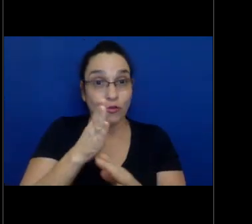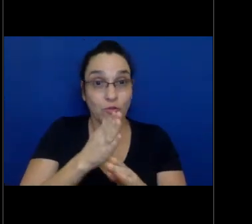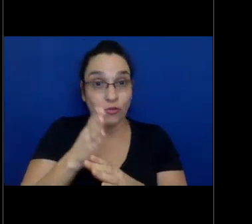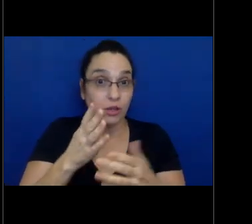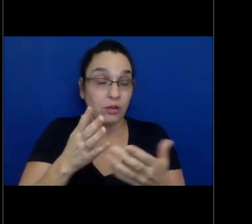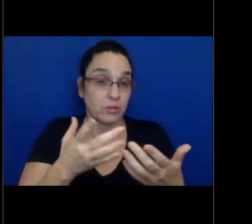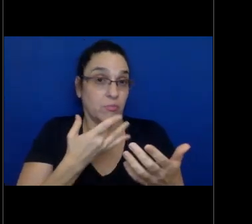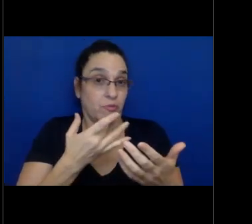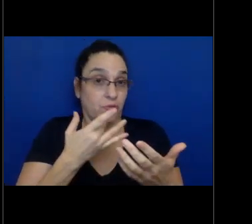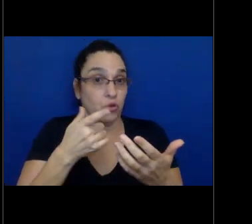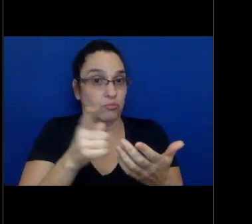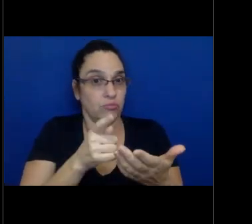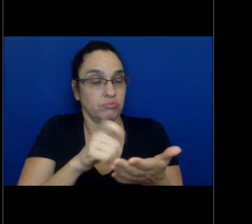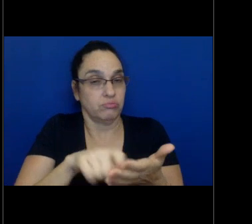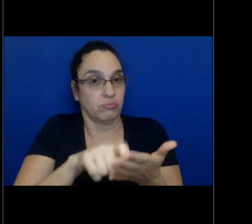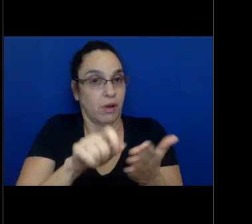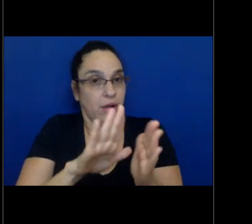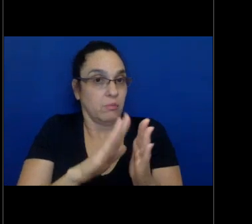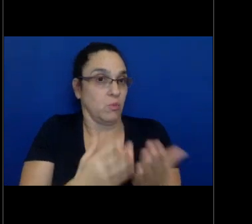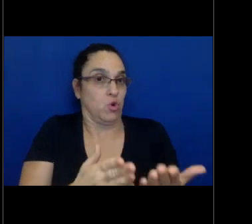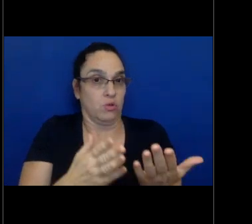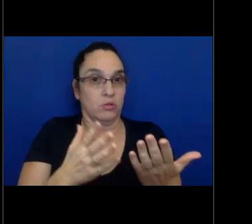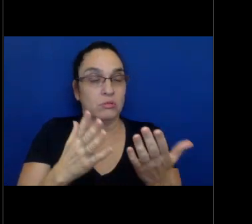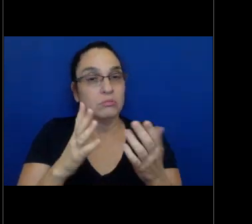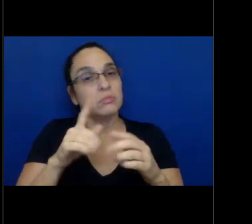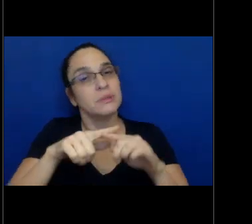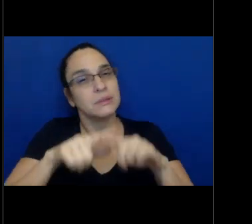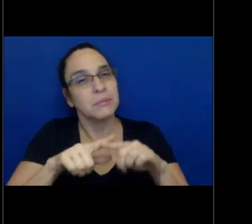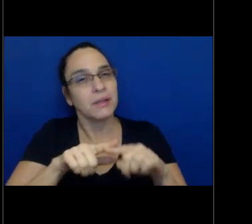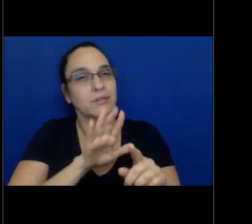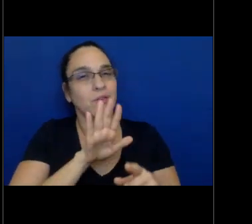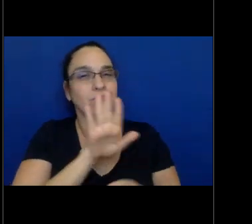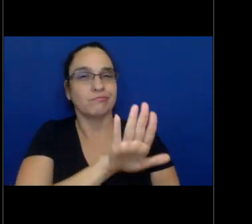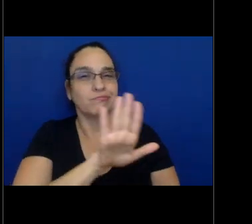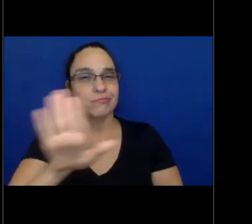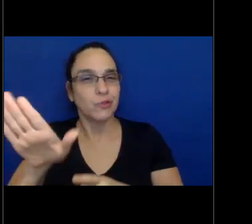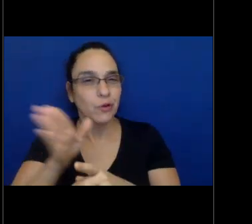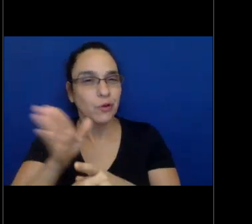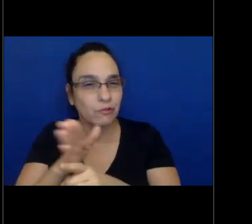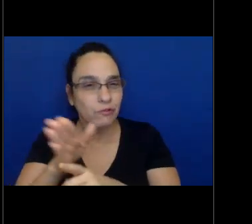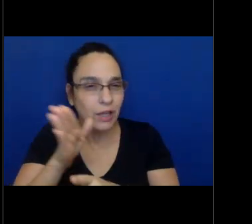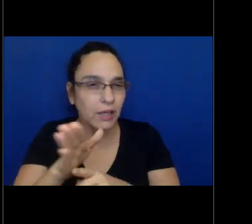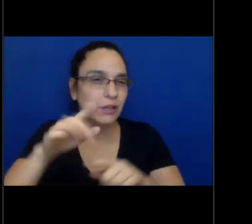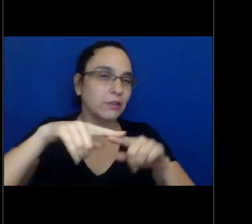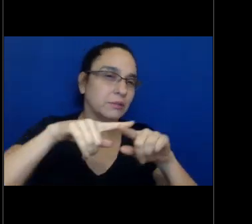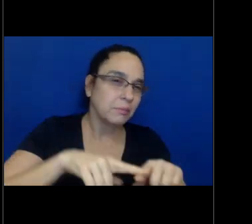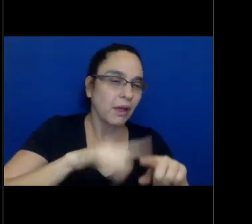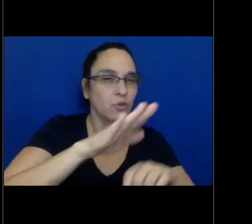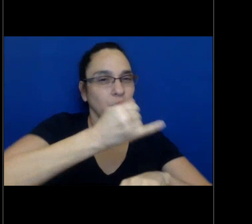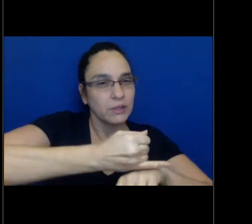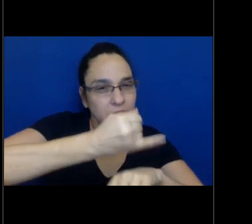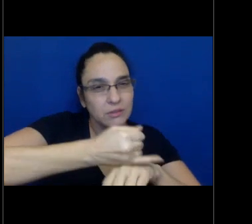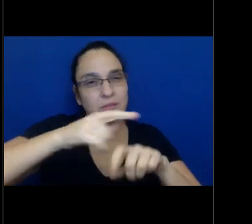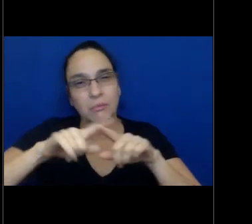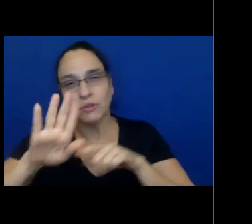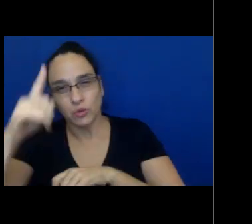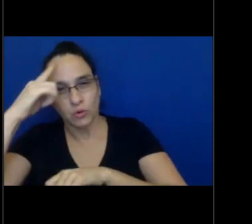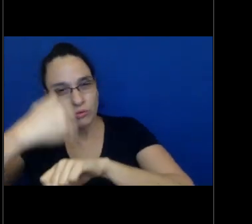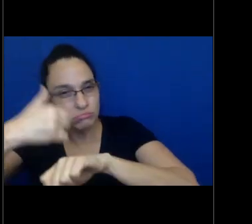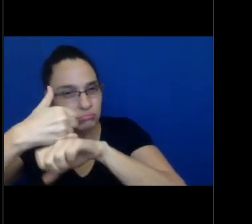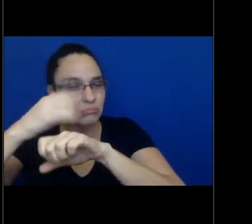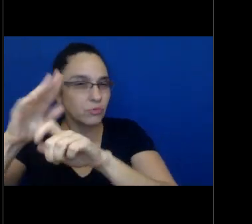really, this is entirely up to you and up to your institution, up to the kind of goals you have in